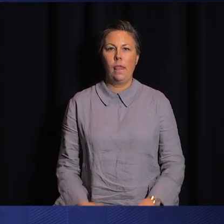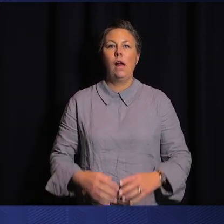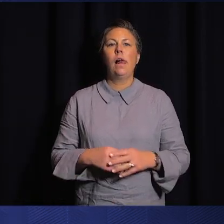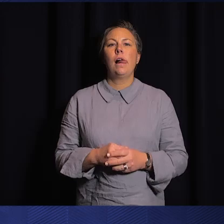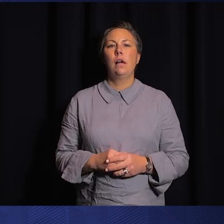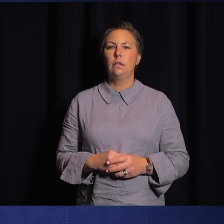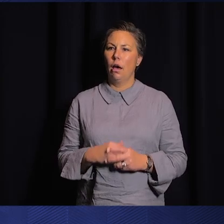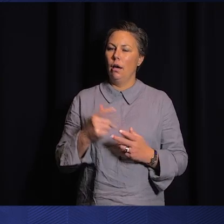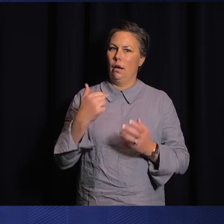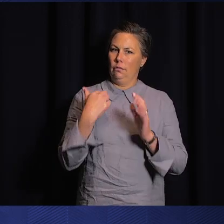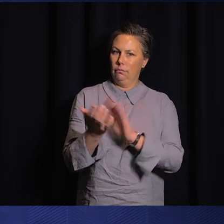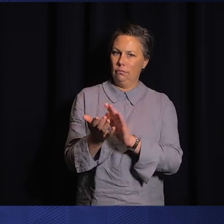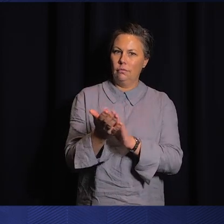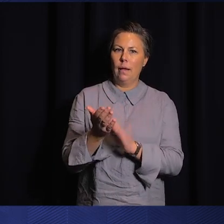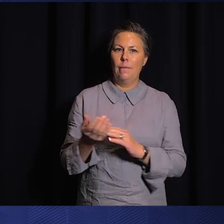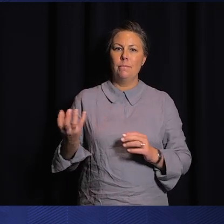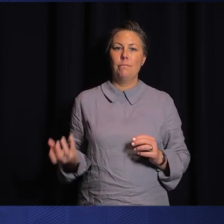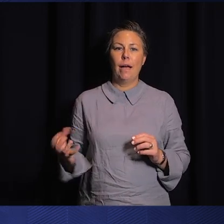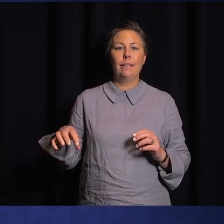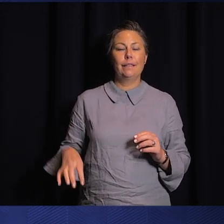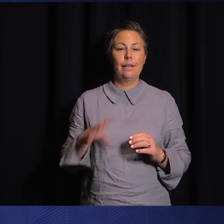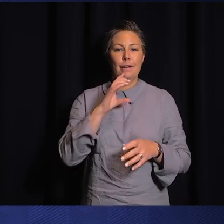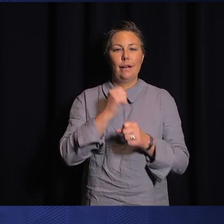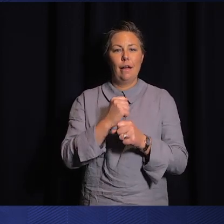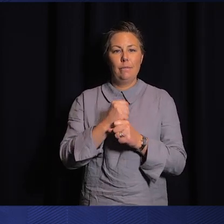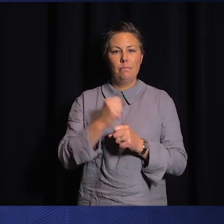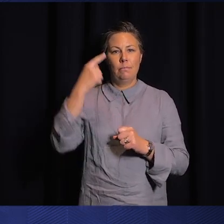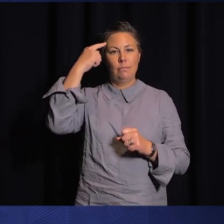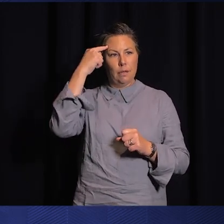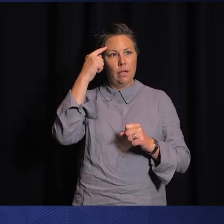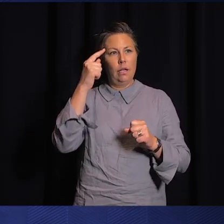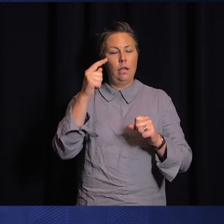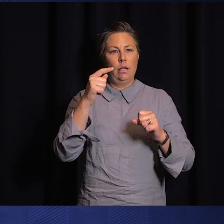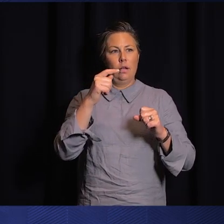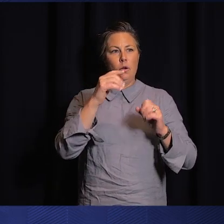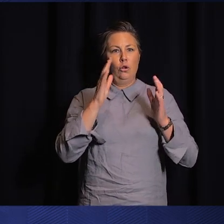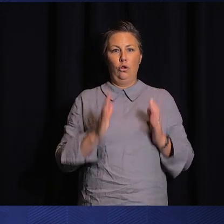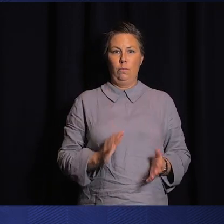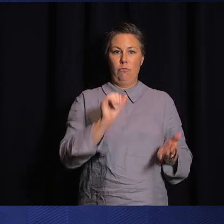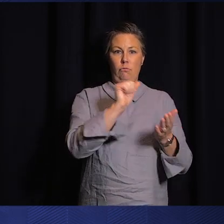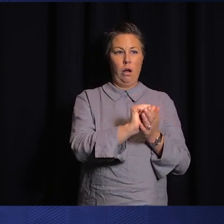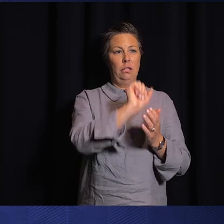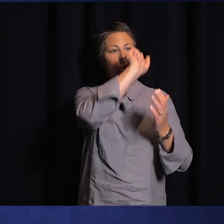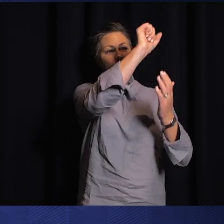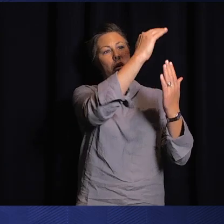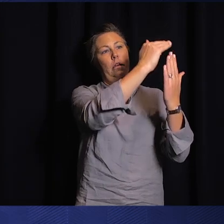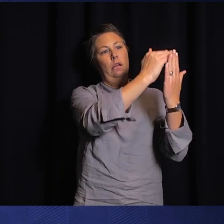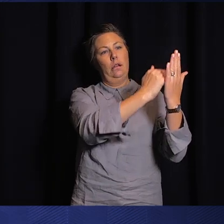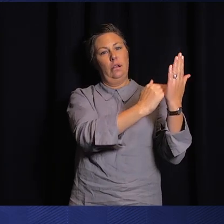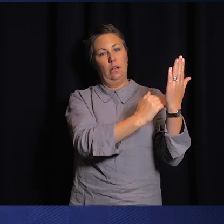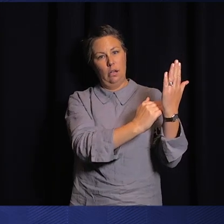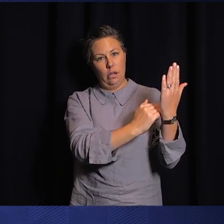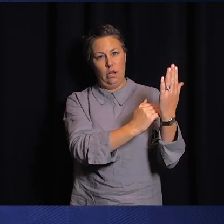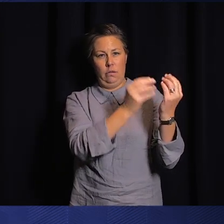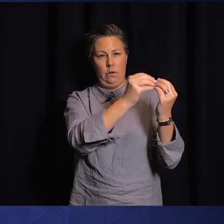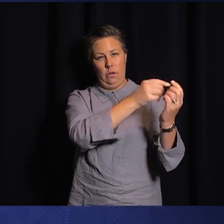Bangladesh, highlighting the consistent integration of international human rights standards and guidelines informed by